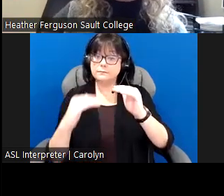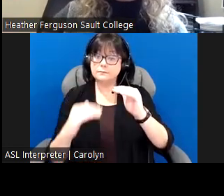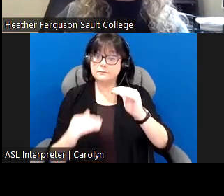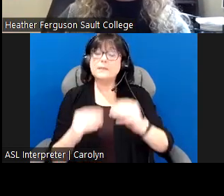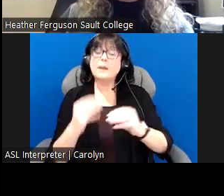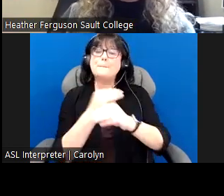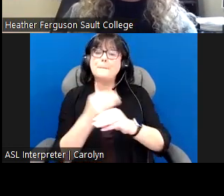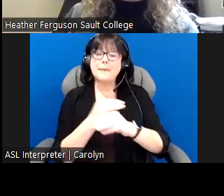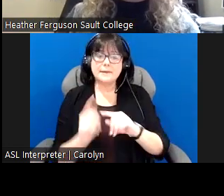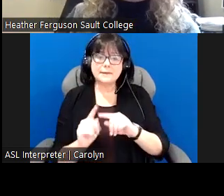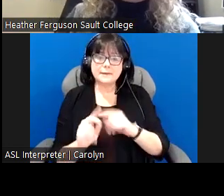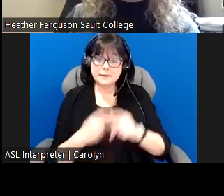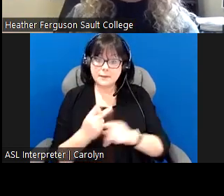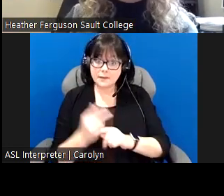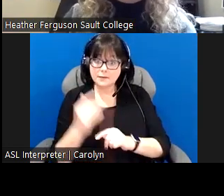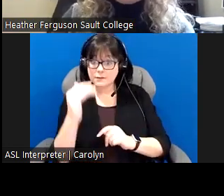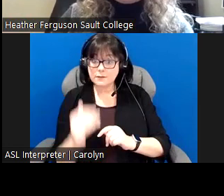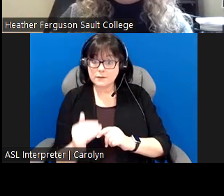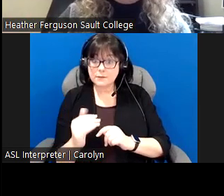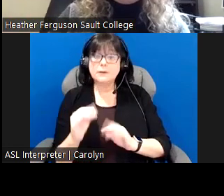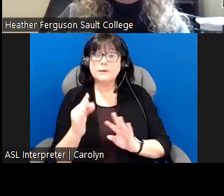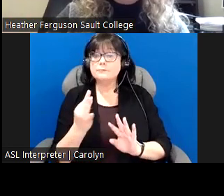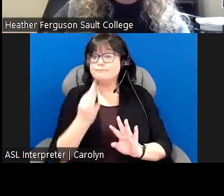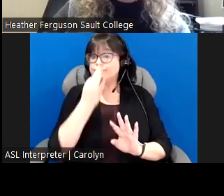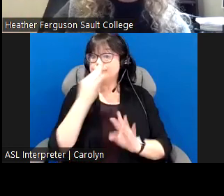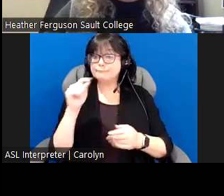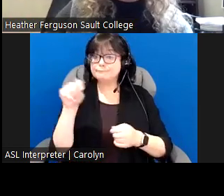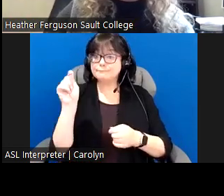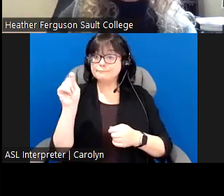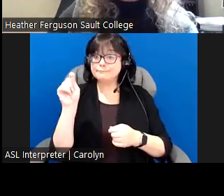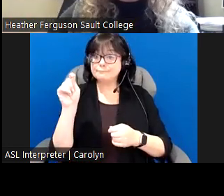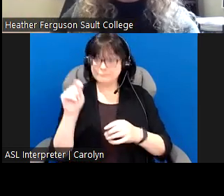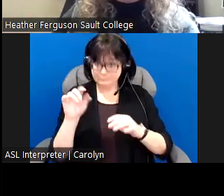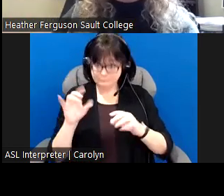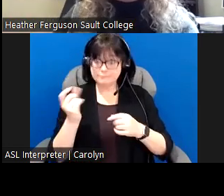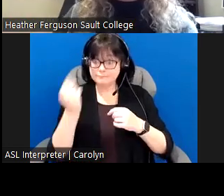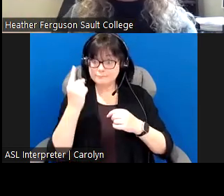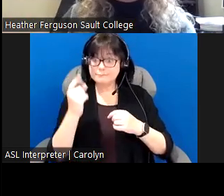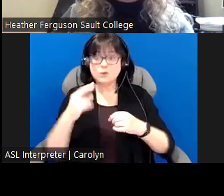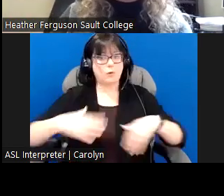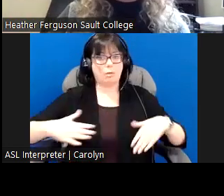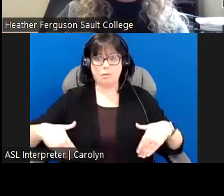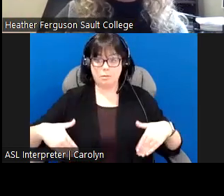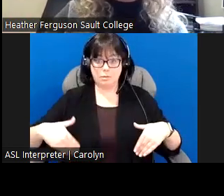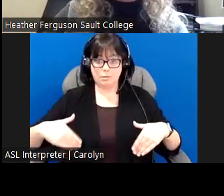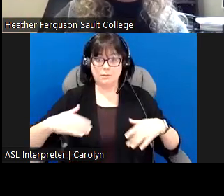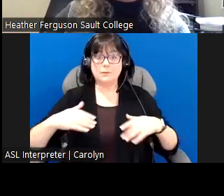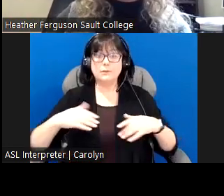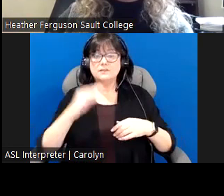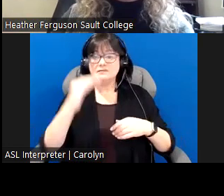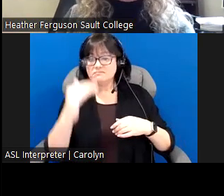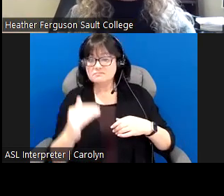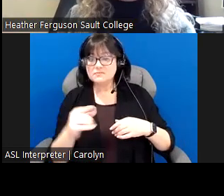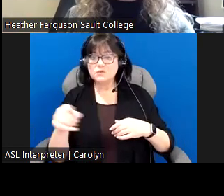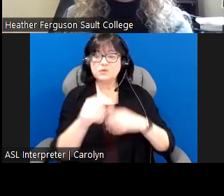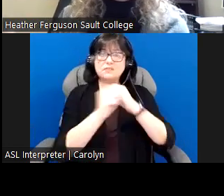that content or has not yet mastered that content. So from a placement perspective, it gives you an idea